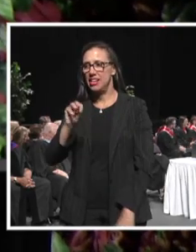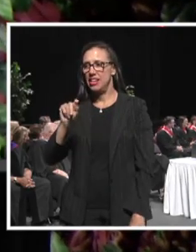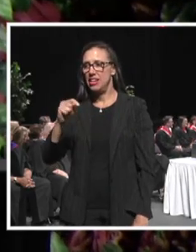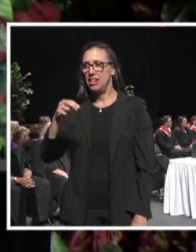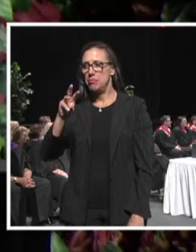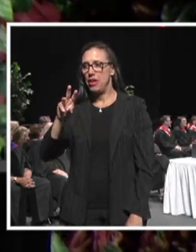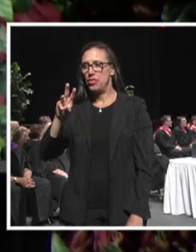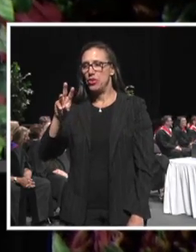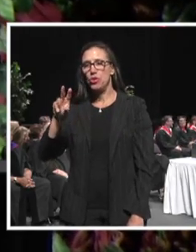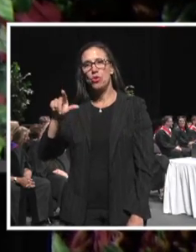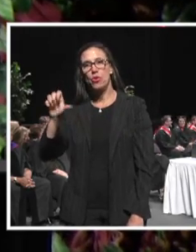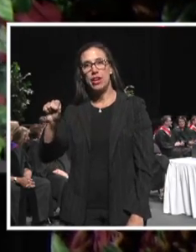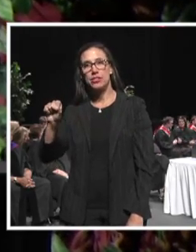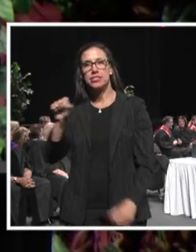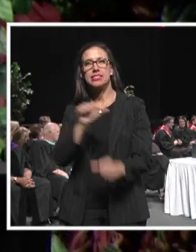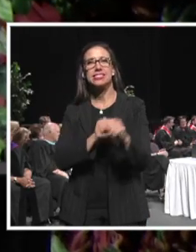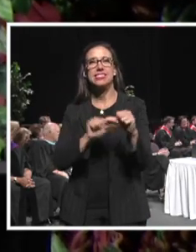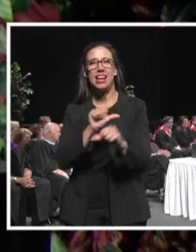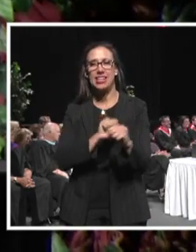Matt Wells, Science.